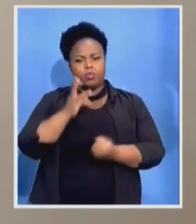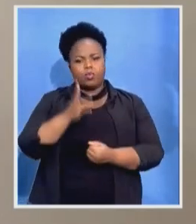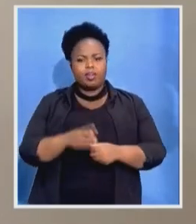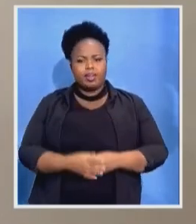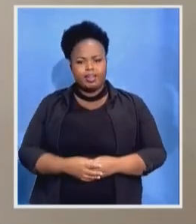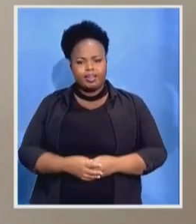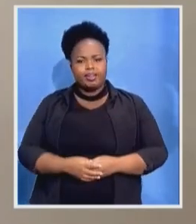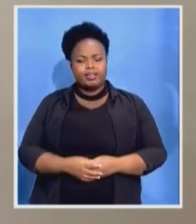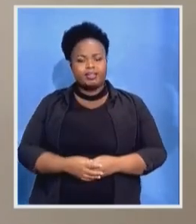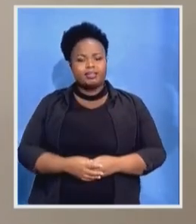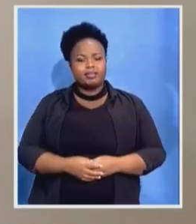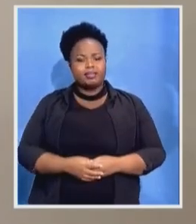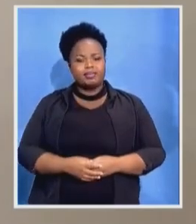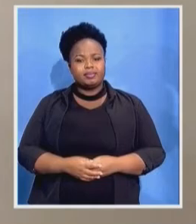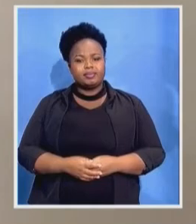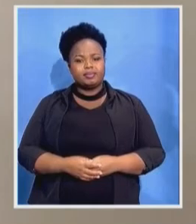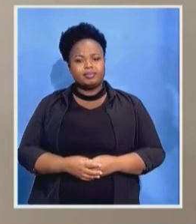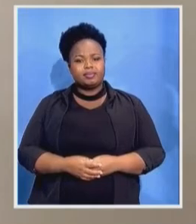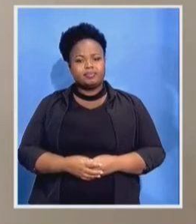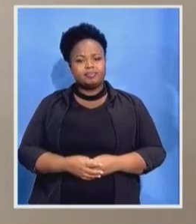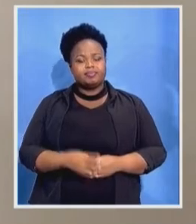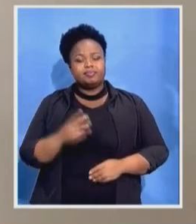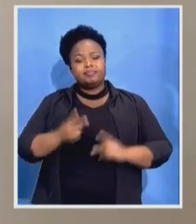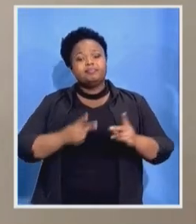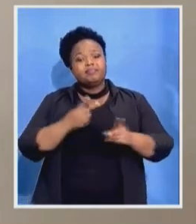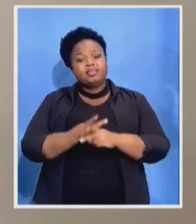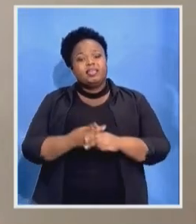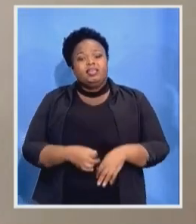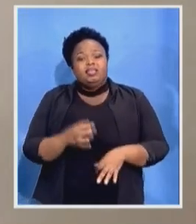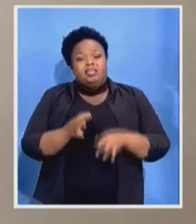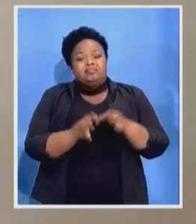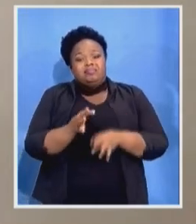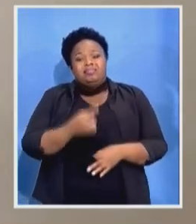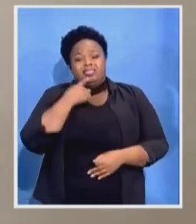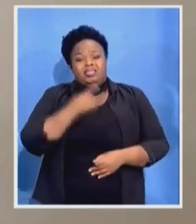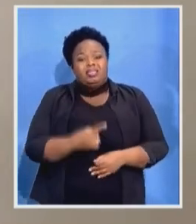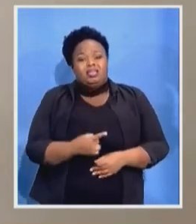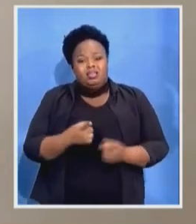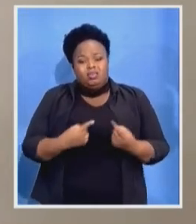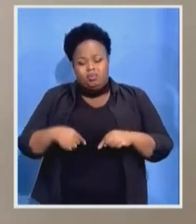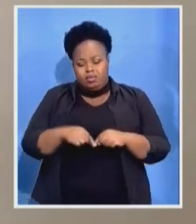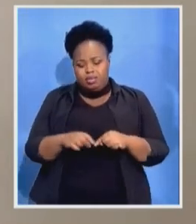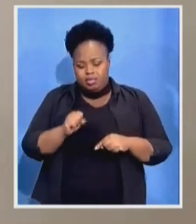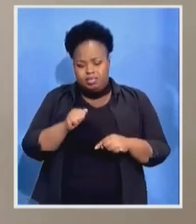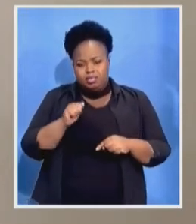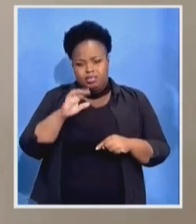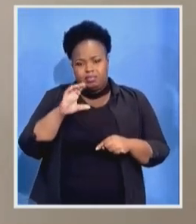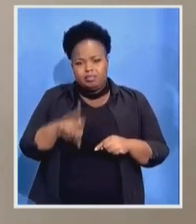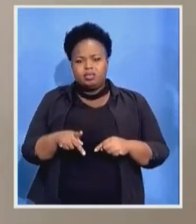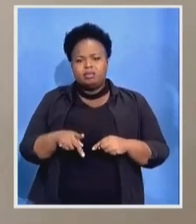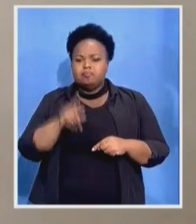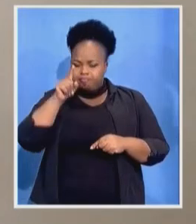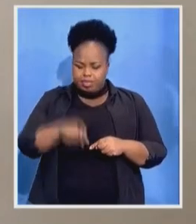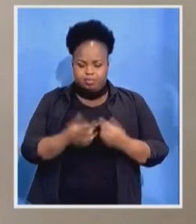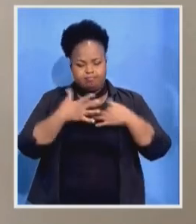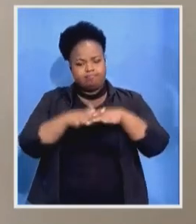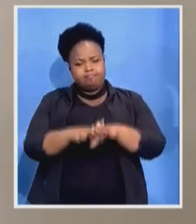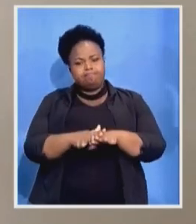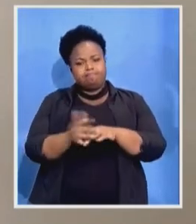reiterated the SACP's call for more decisive implementation of the National Health Insurance.